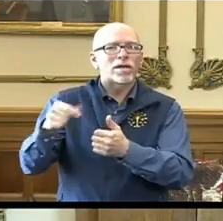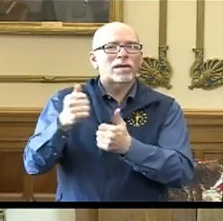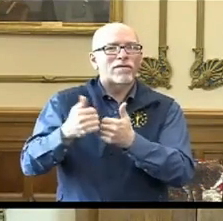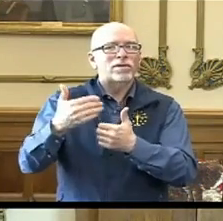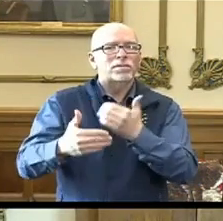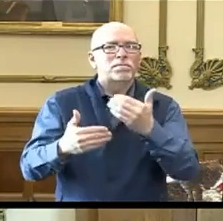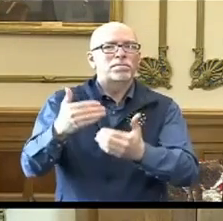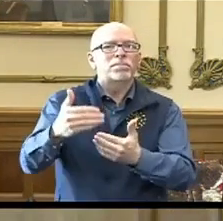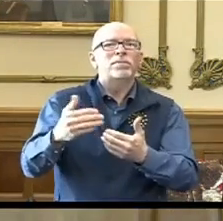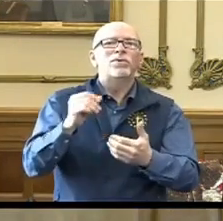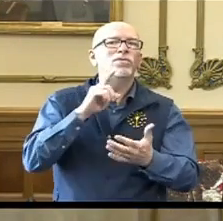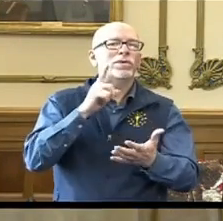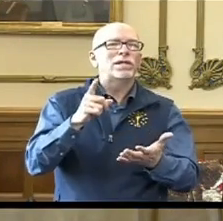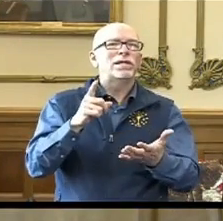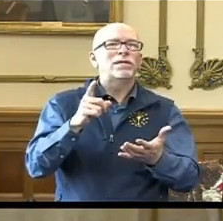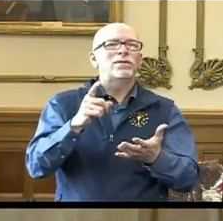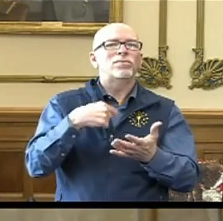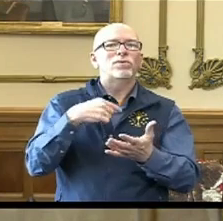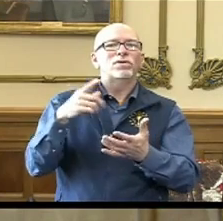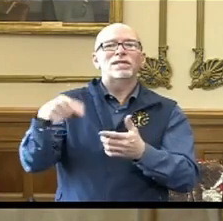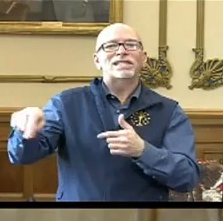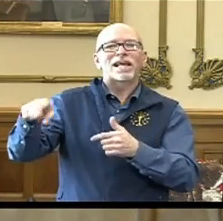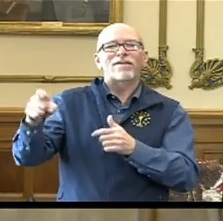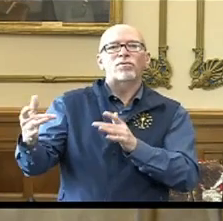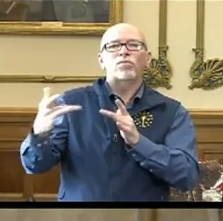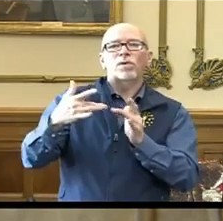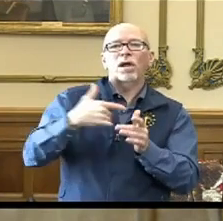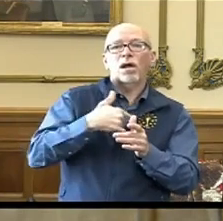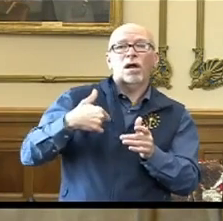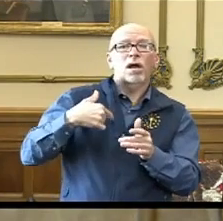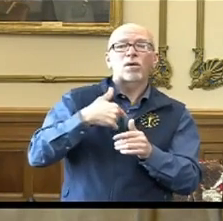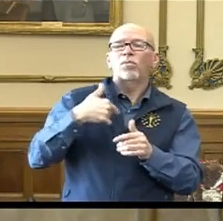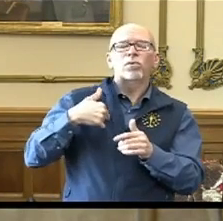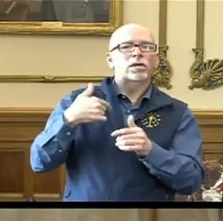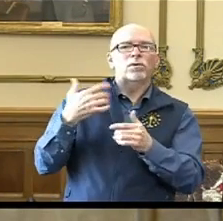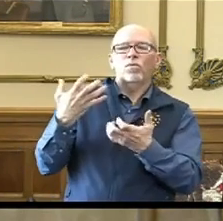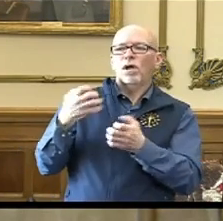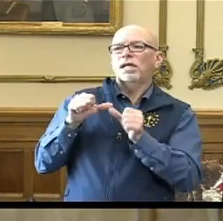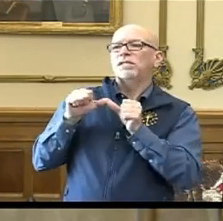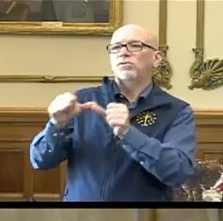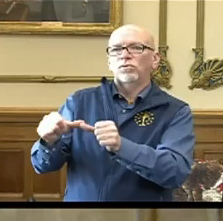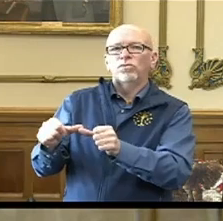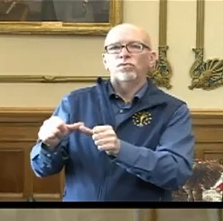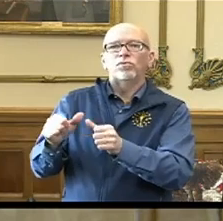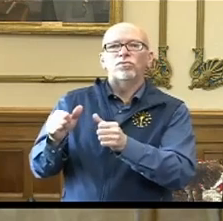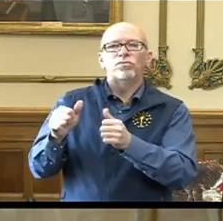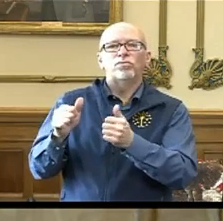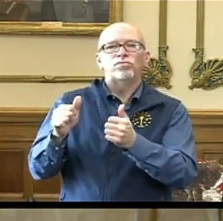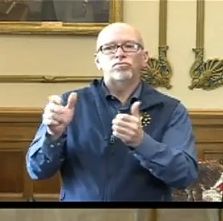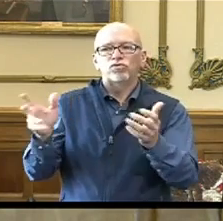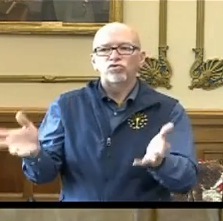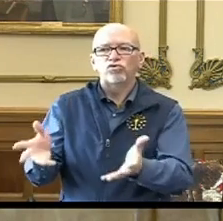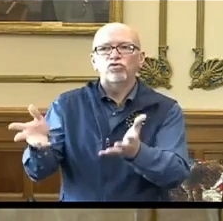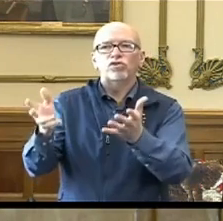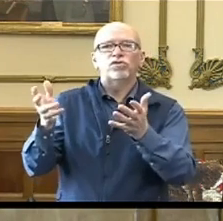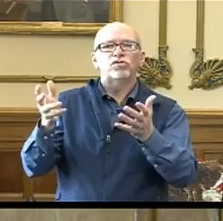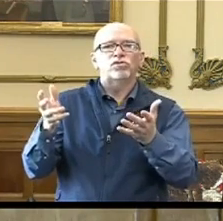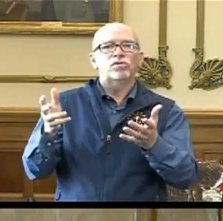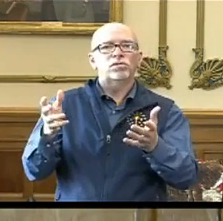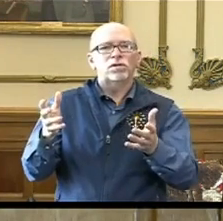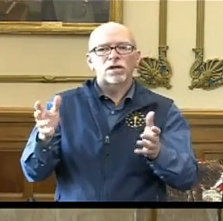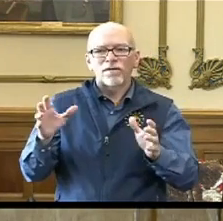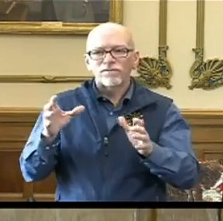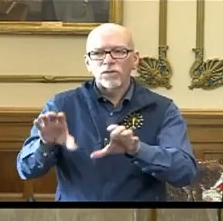of the way, and it's just a matter of reaching out to us. And we do want to continue to encourage and enforce